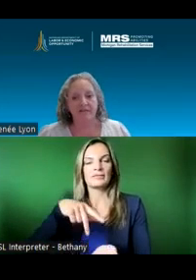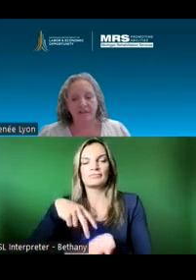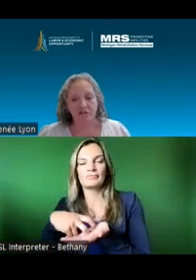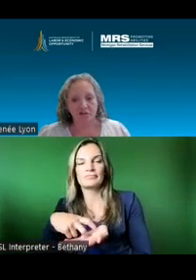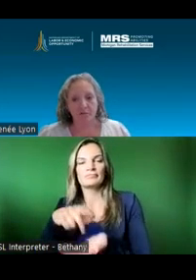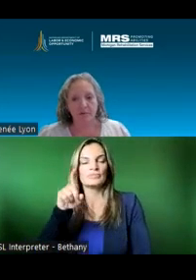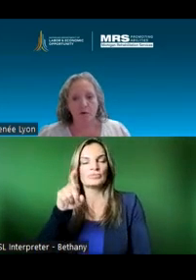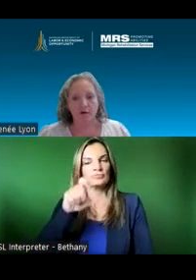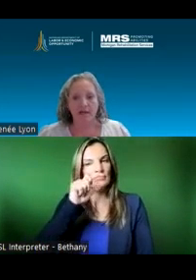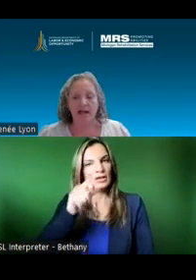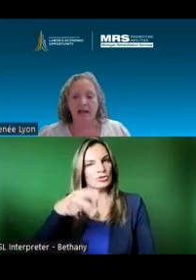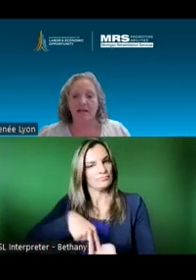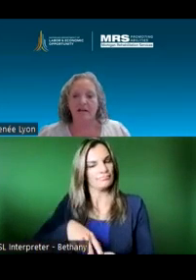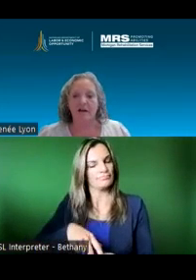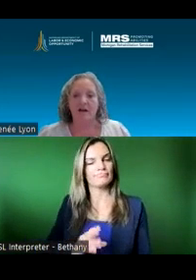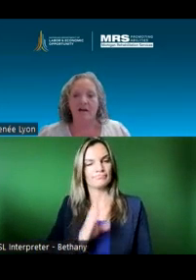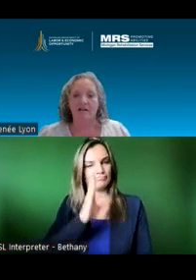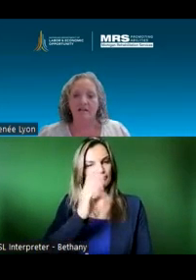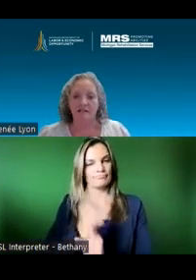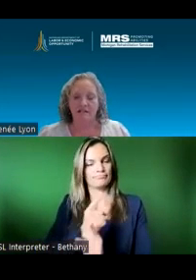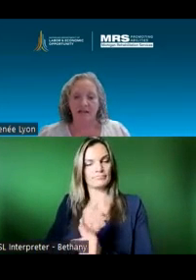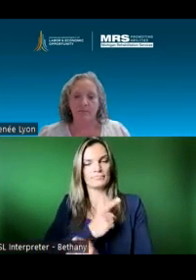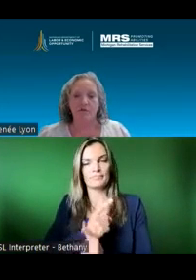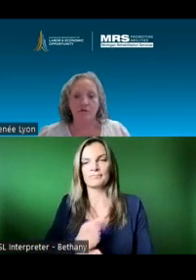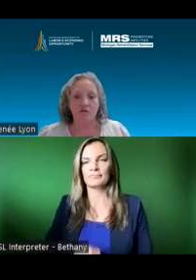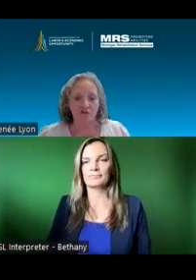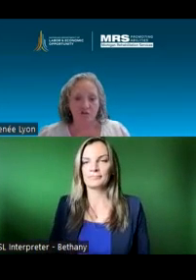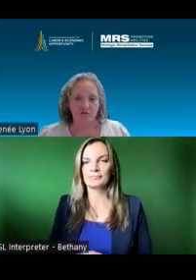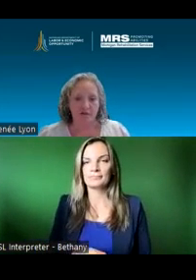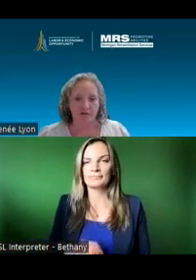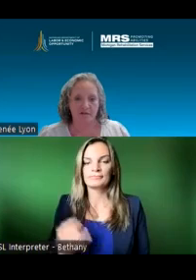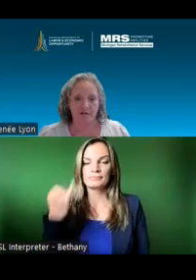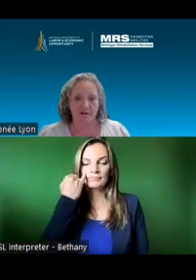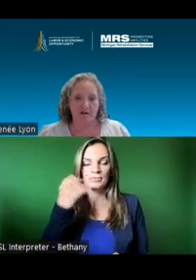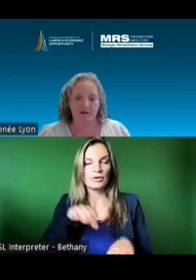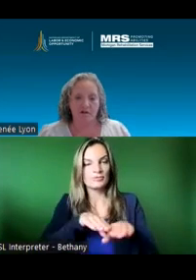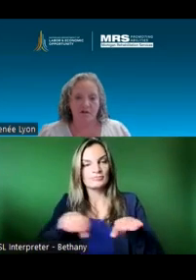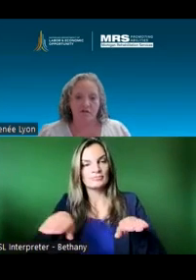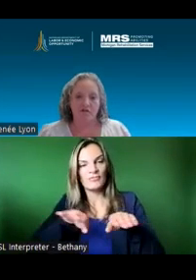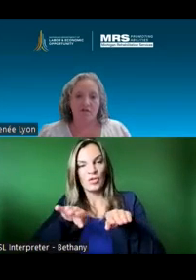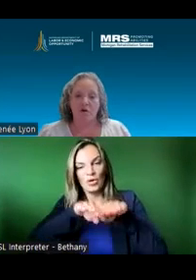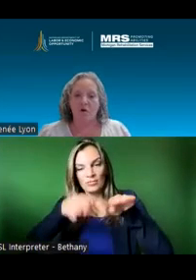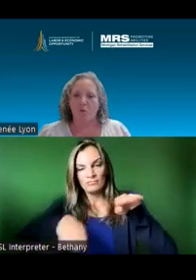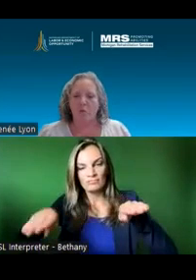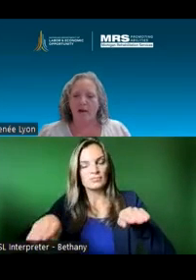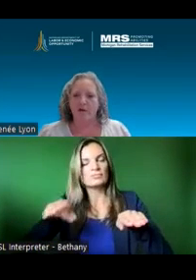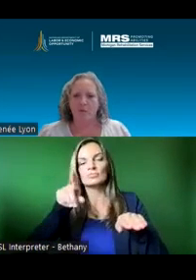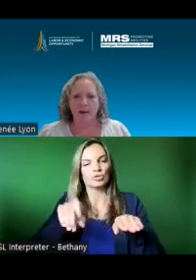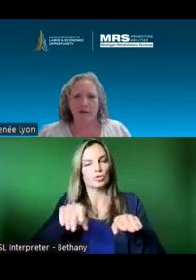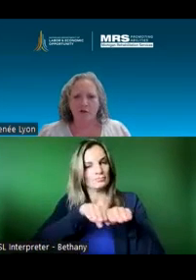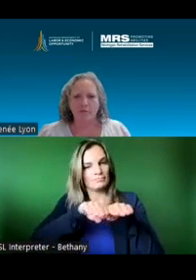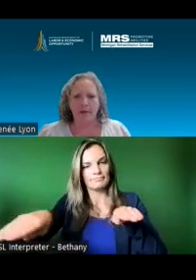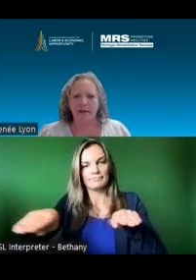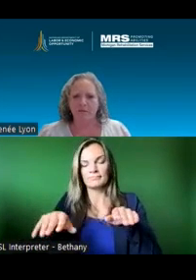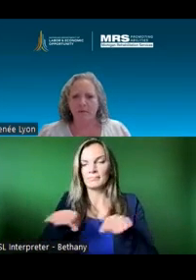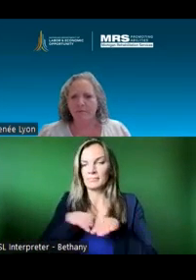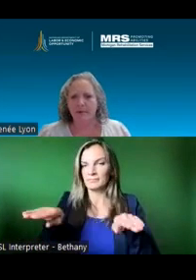we definitely shouldn't be working on an unstable surface. So when you